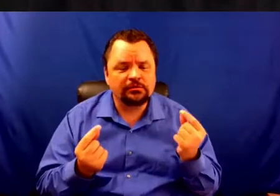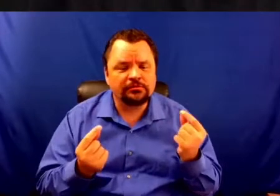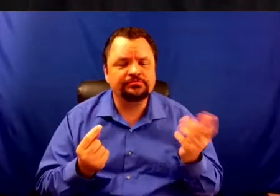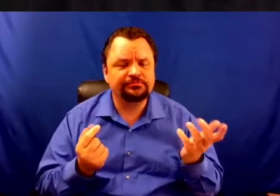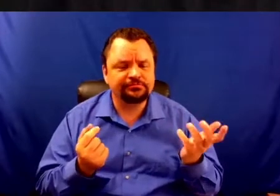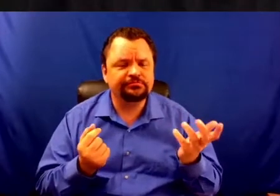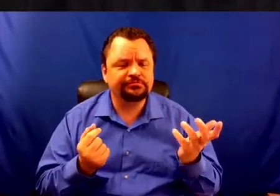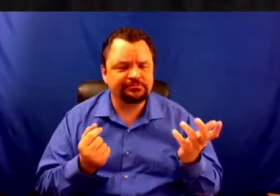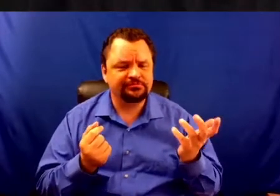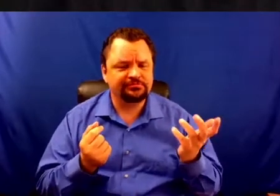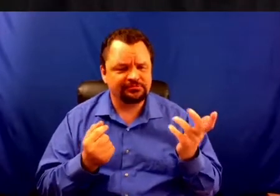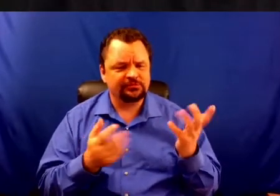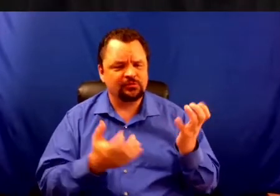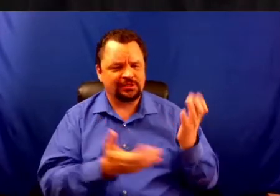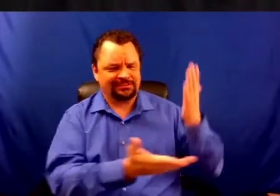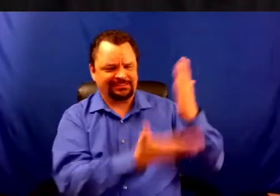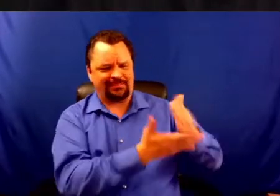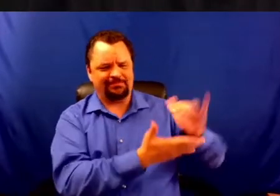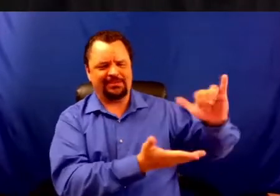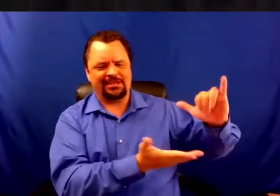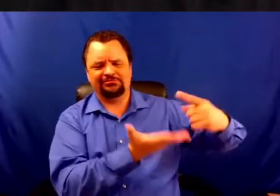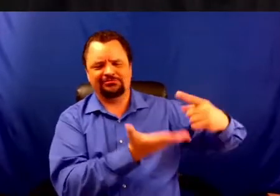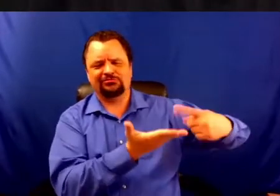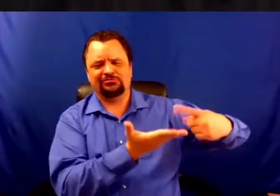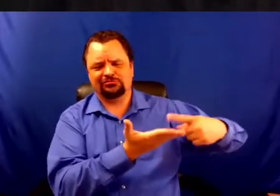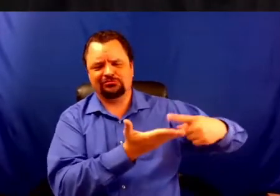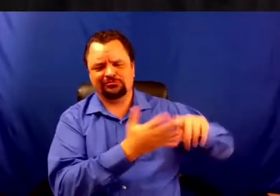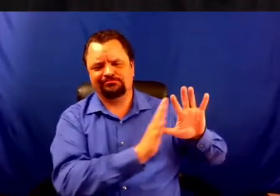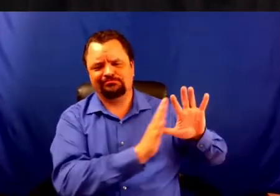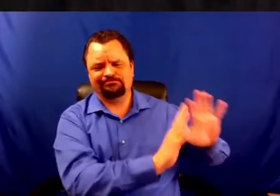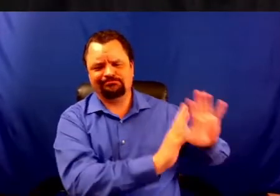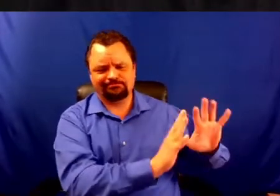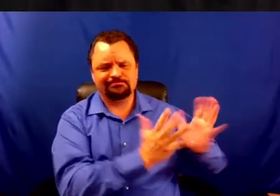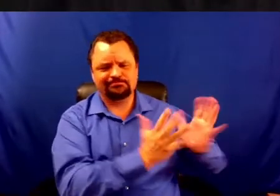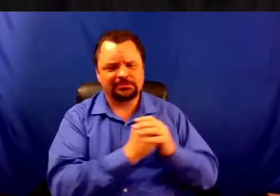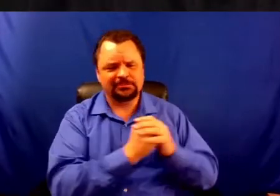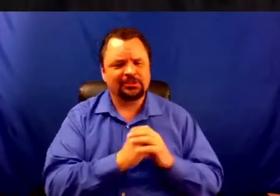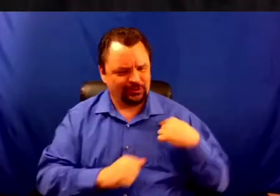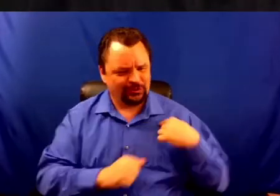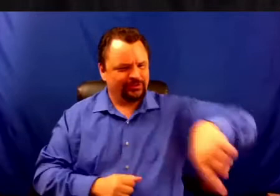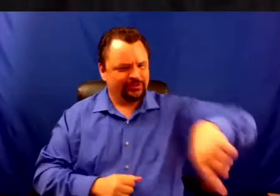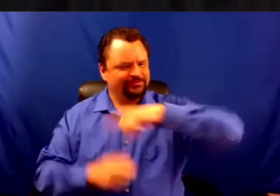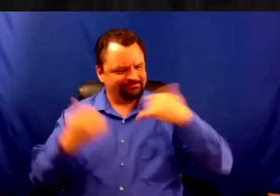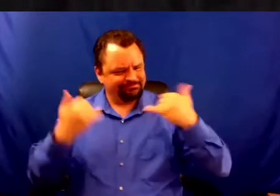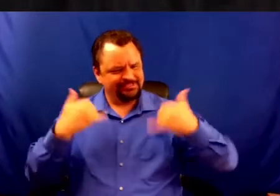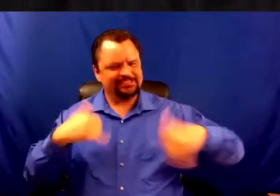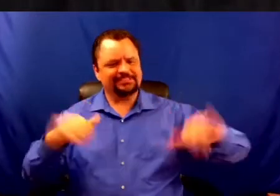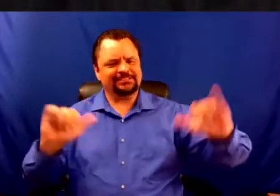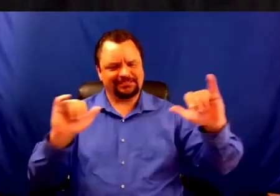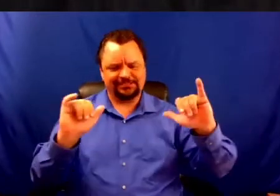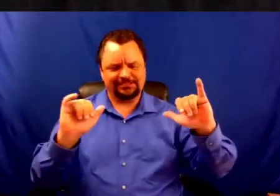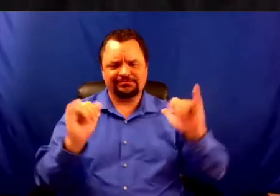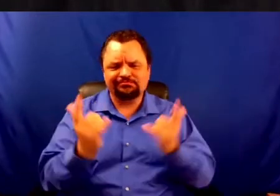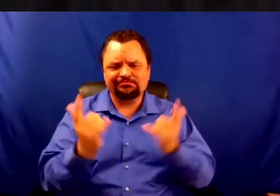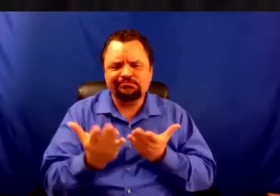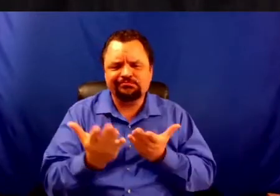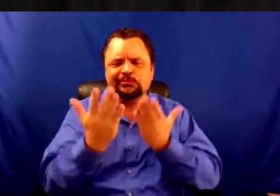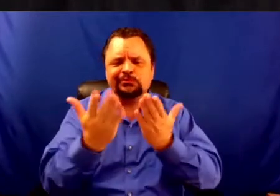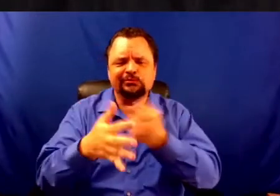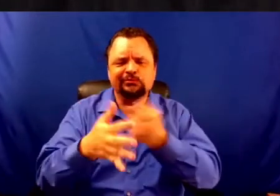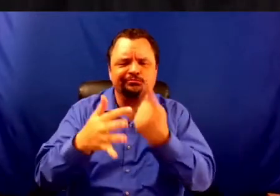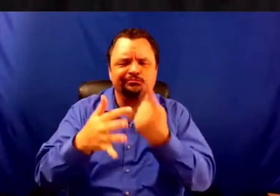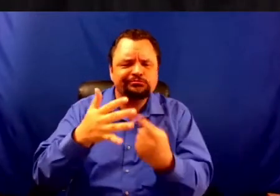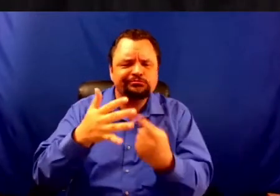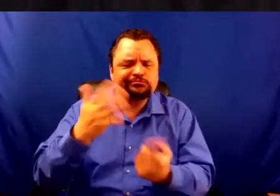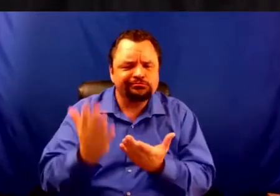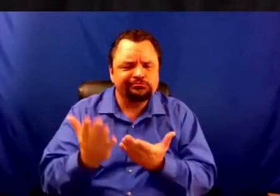particular discussion. On the table still is Kari's recommendation that we come up